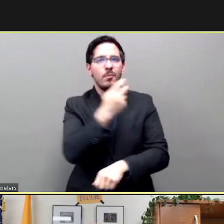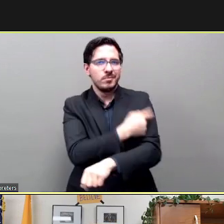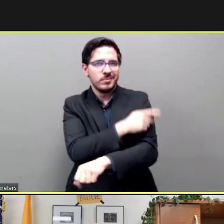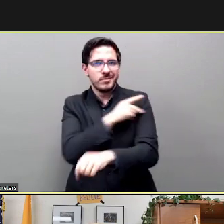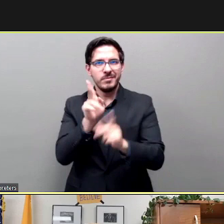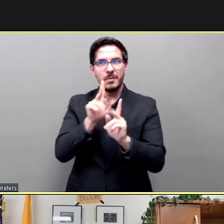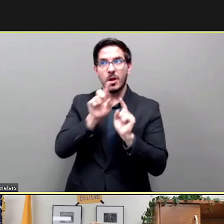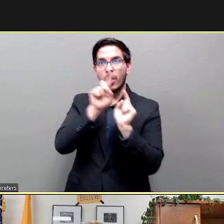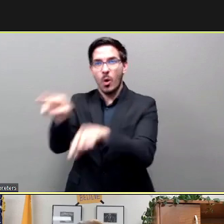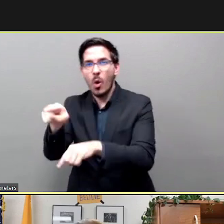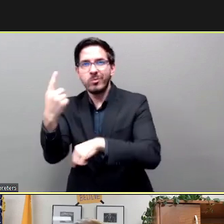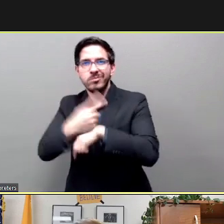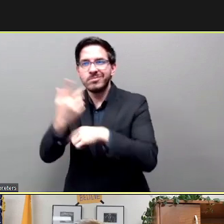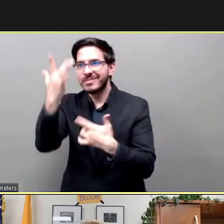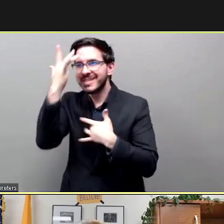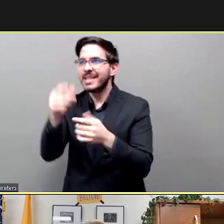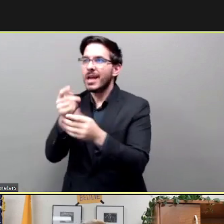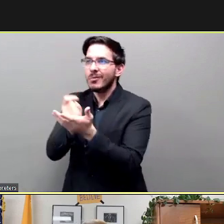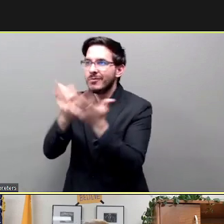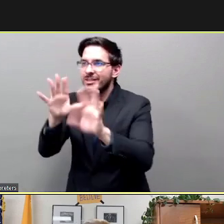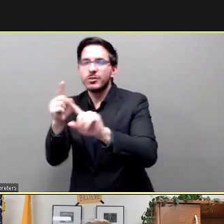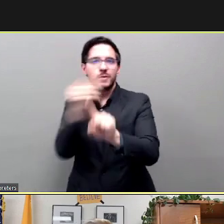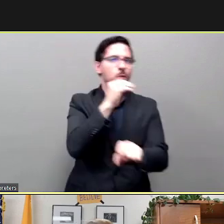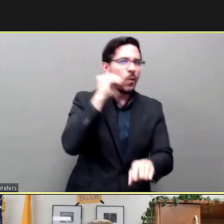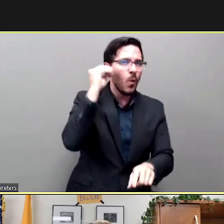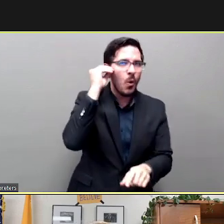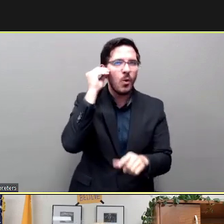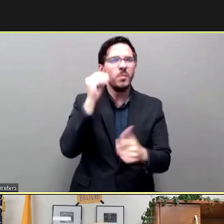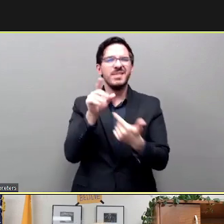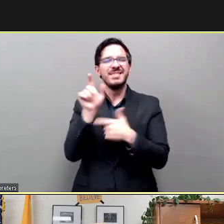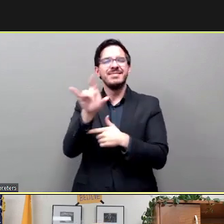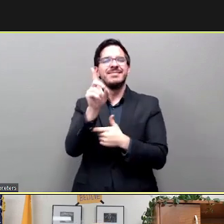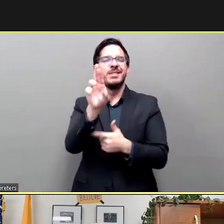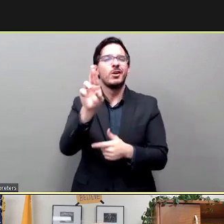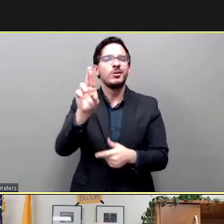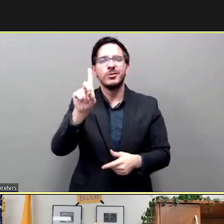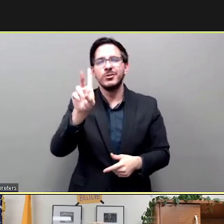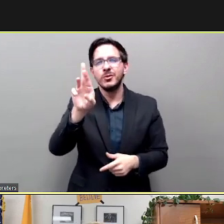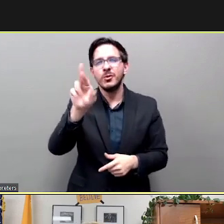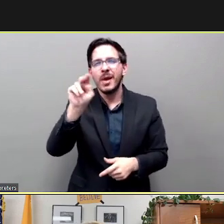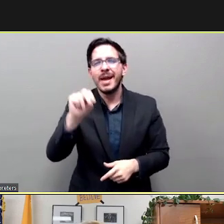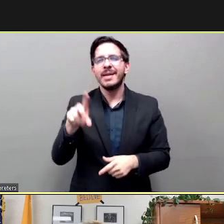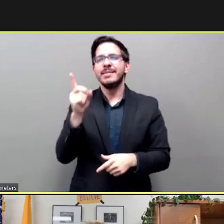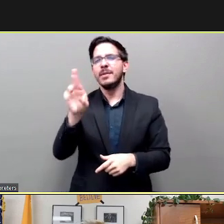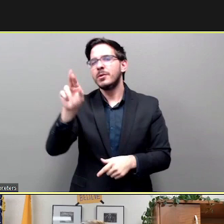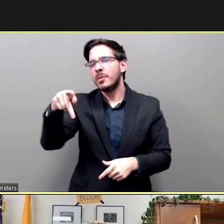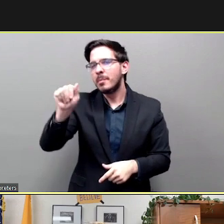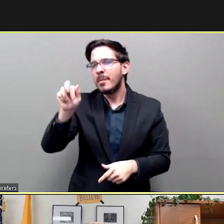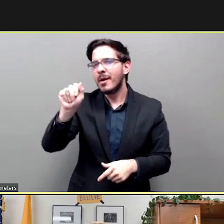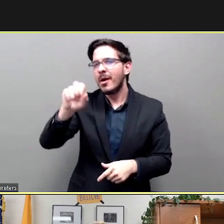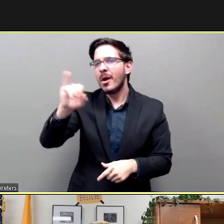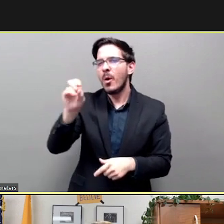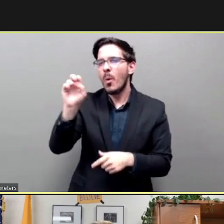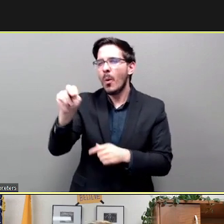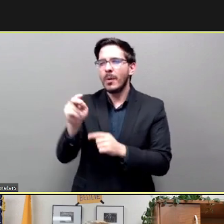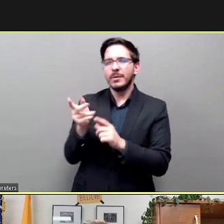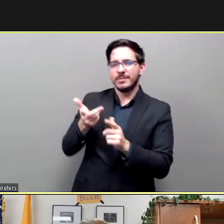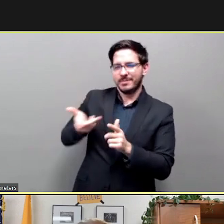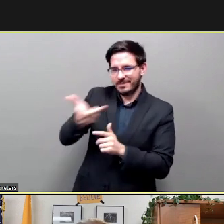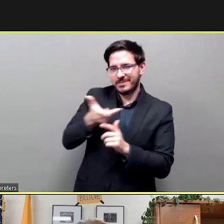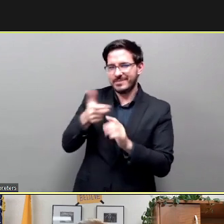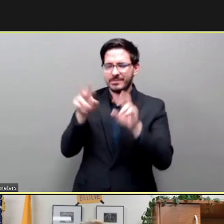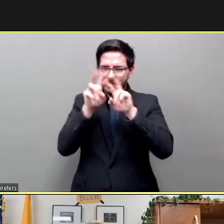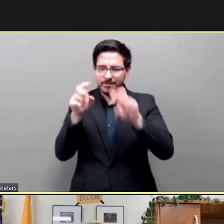Perahone, the kind of guidance we follow about what we should be doing with respect to masking in the hospital. And you can see that the